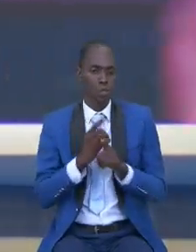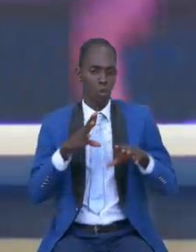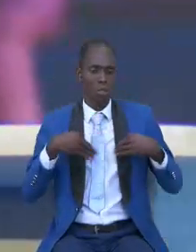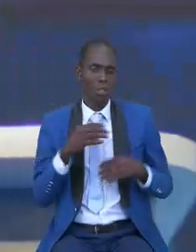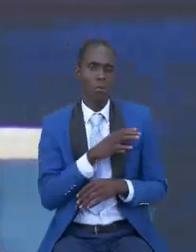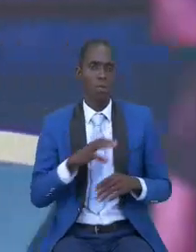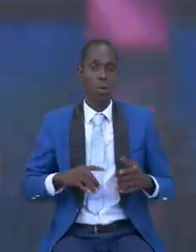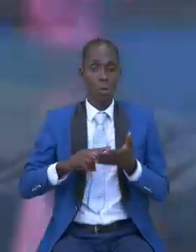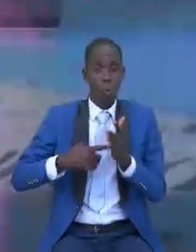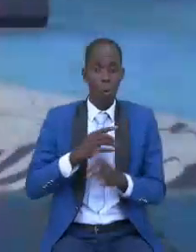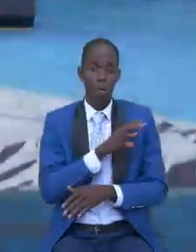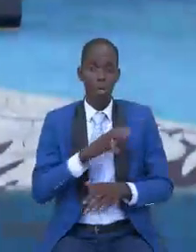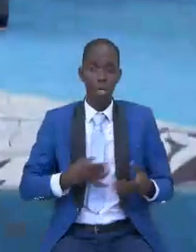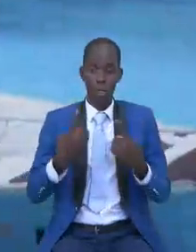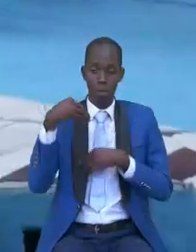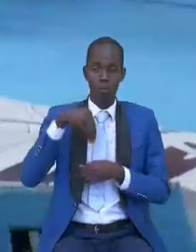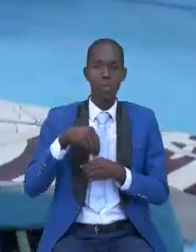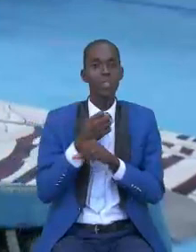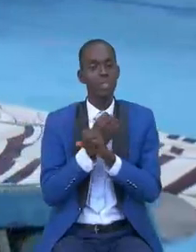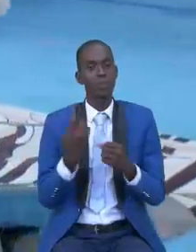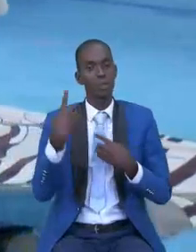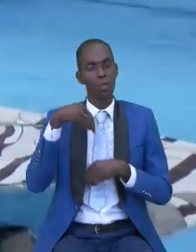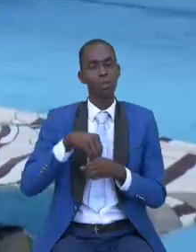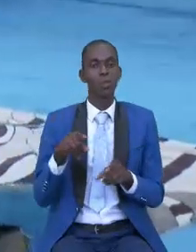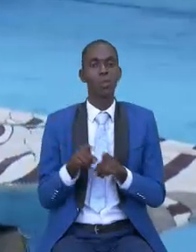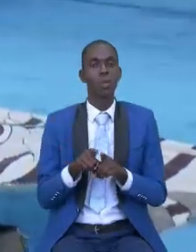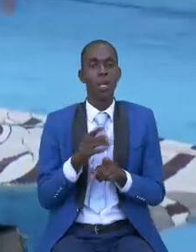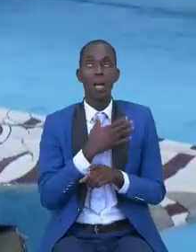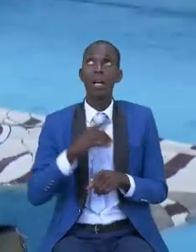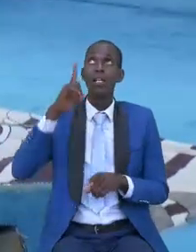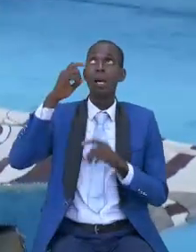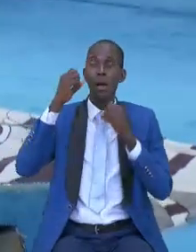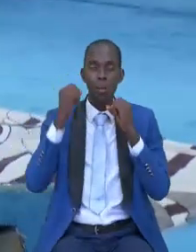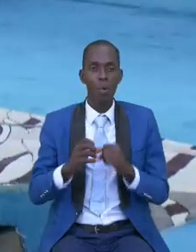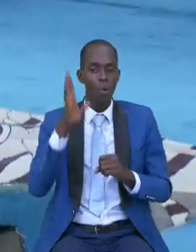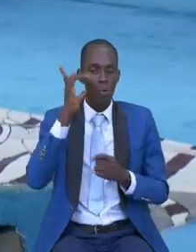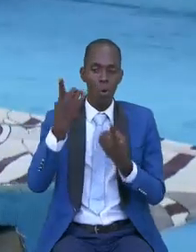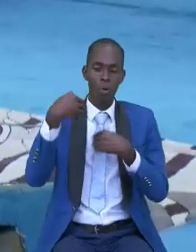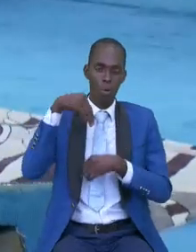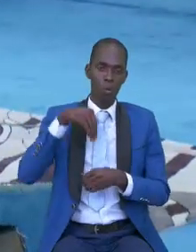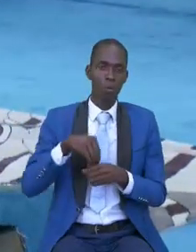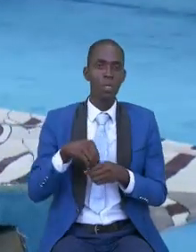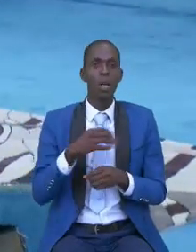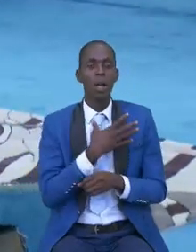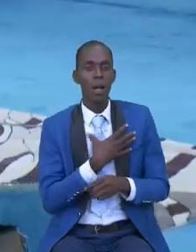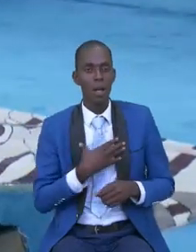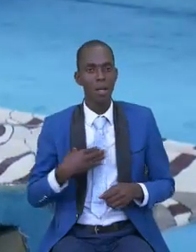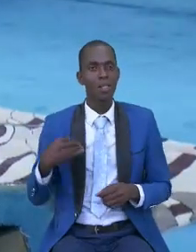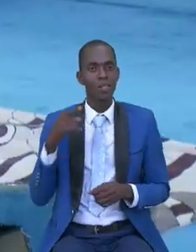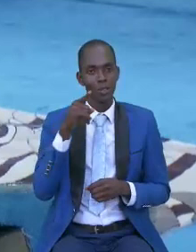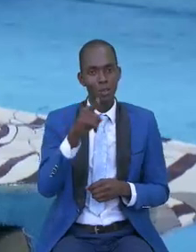in, salvation comes in, and his power will come in, and you